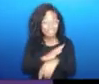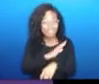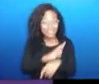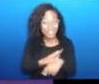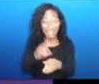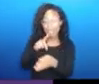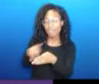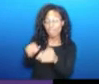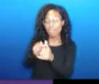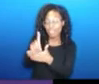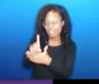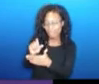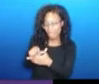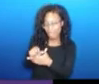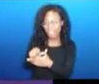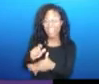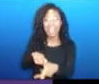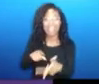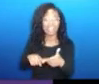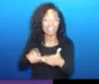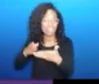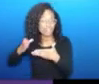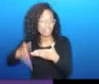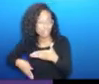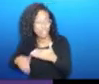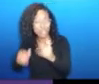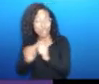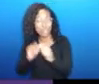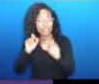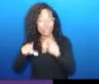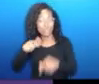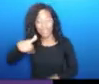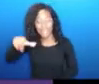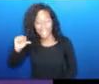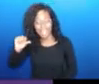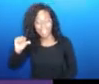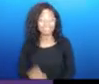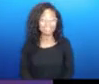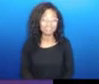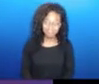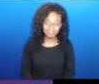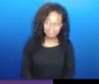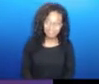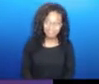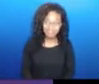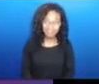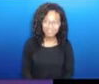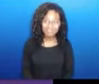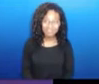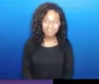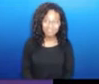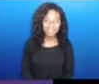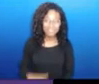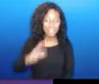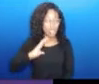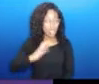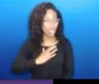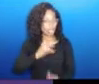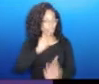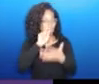disabilities. Conclusion with questions and answers. Our objective